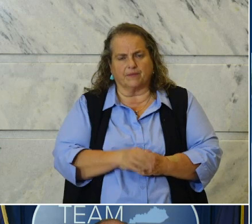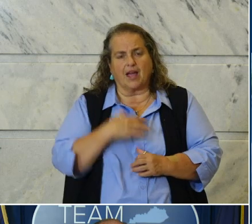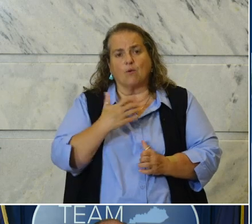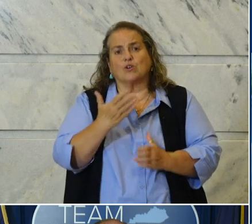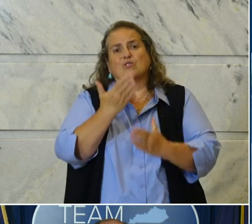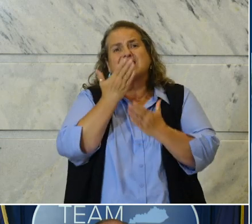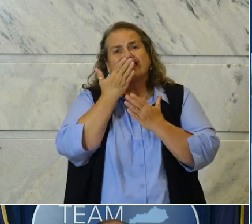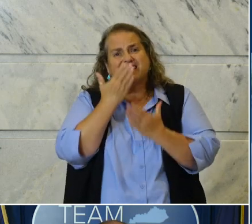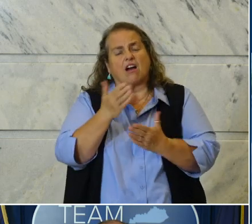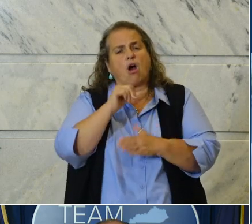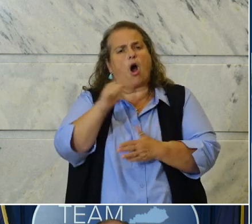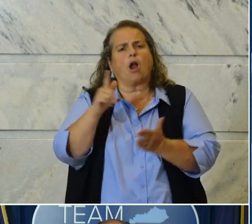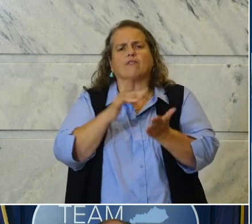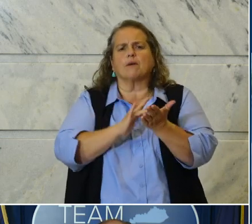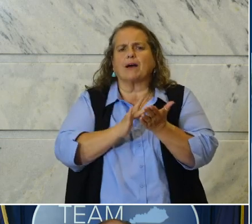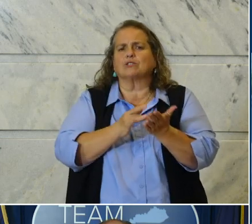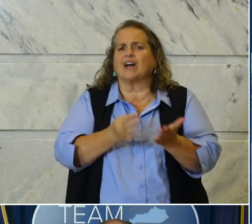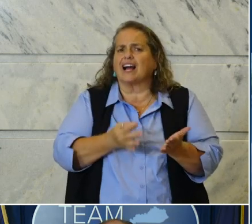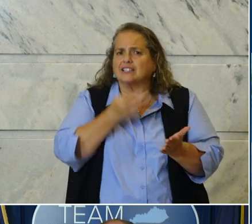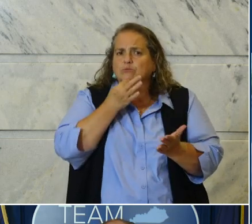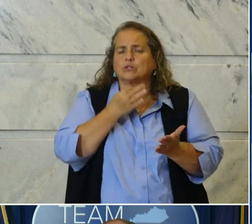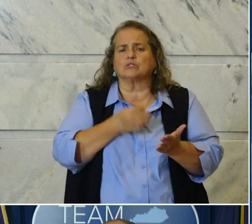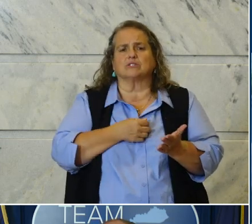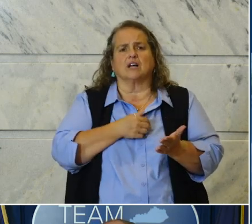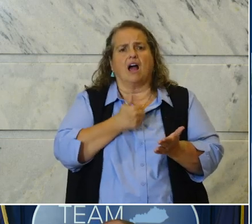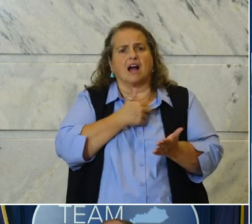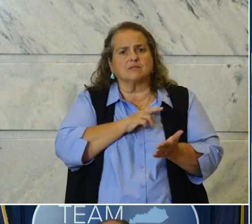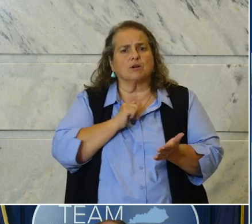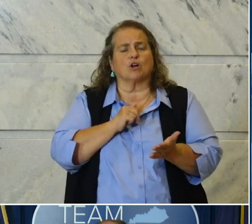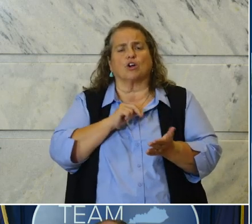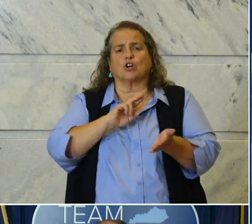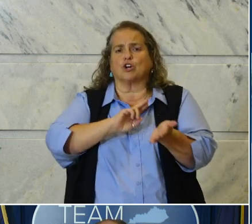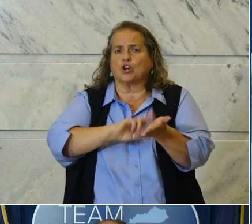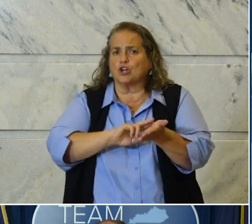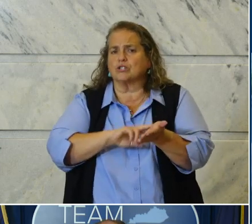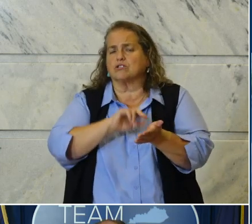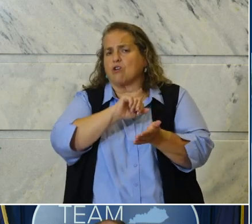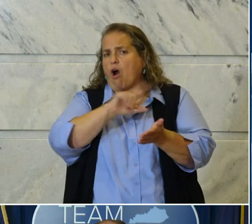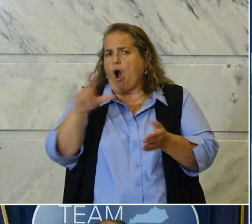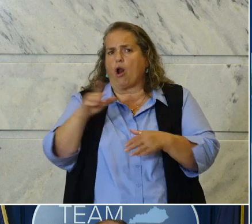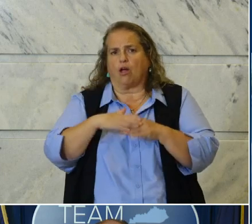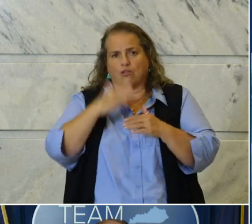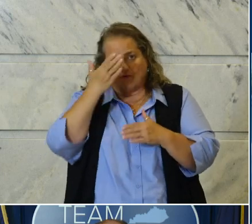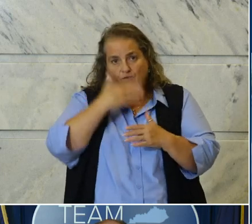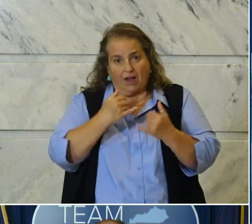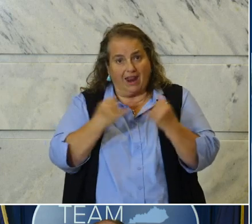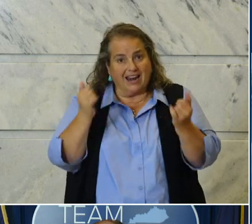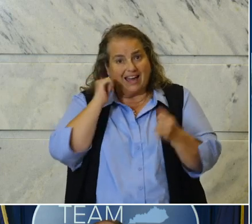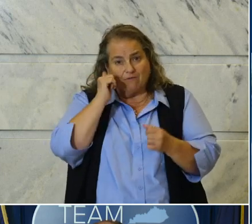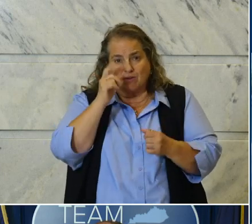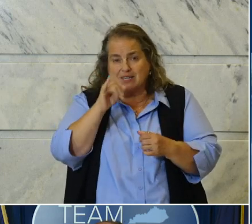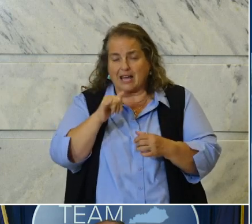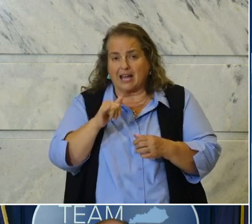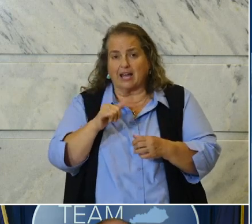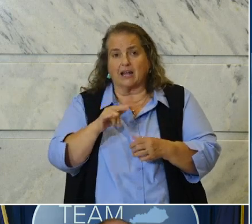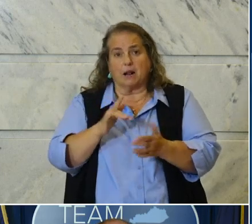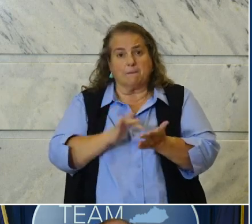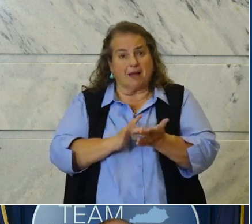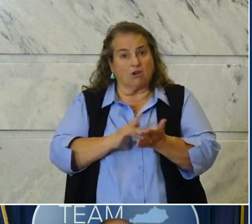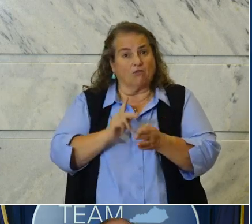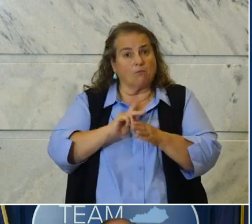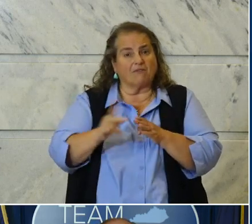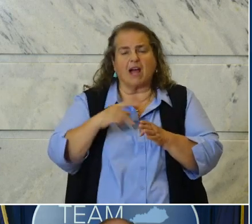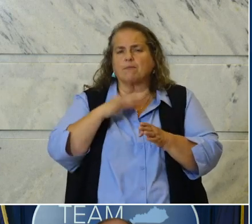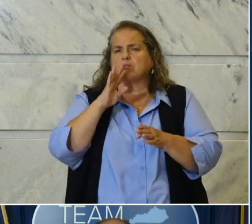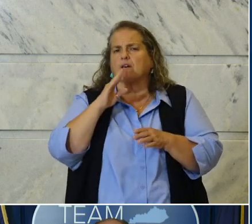thank all of the medical experts that Governor are on the front line every day. And when I say the medical profession,